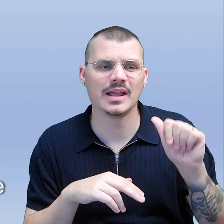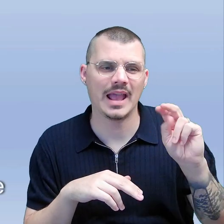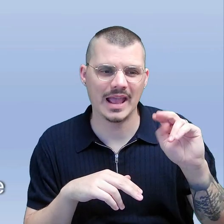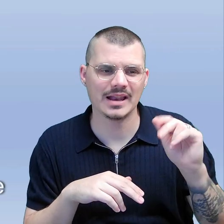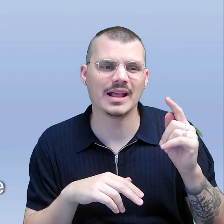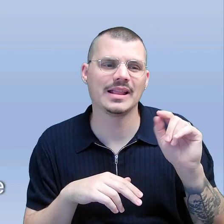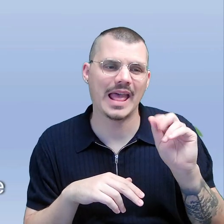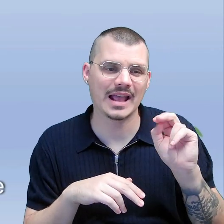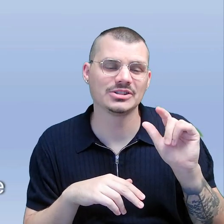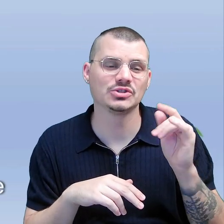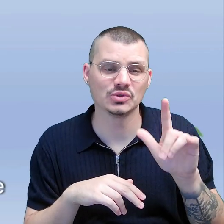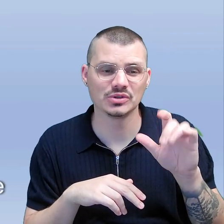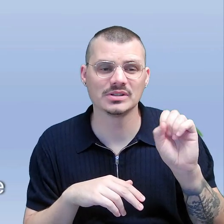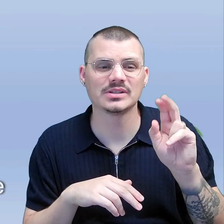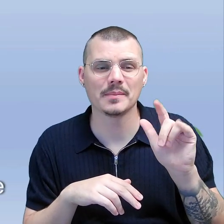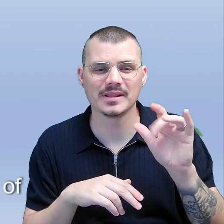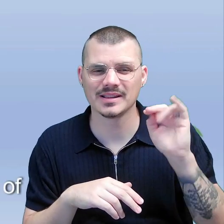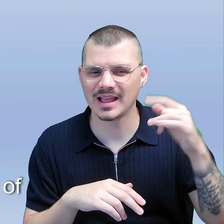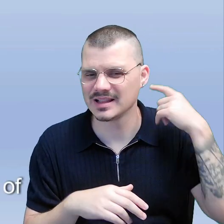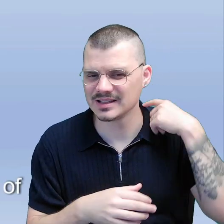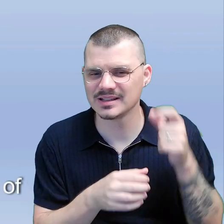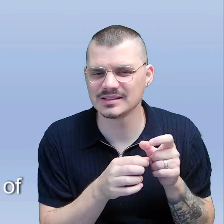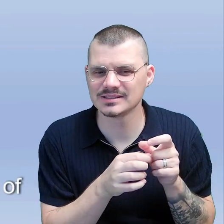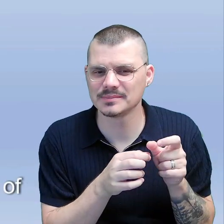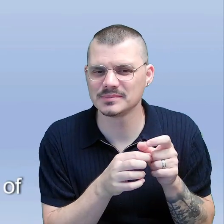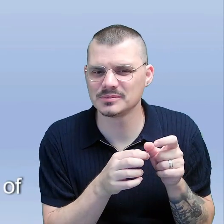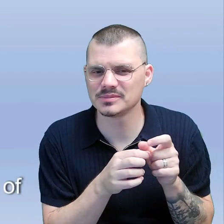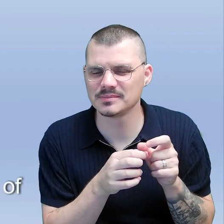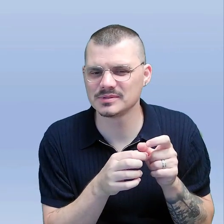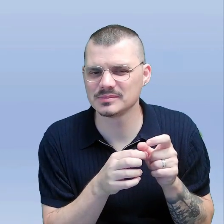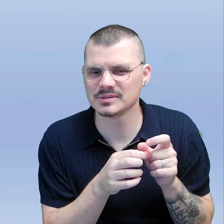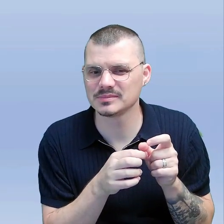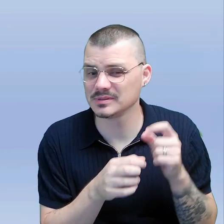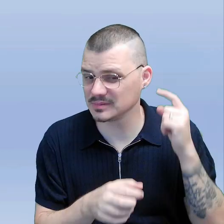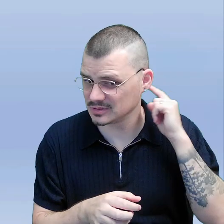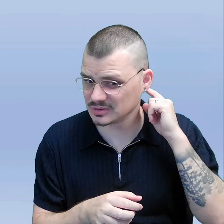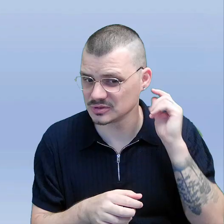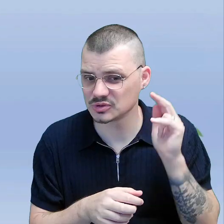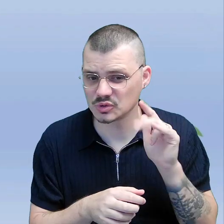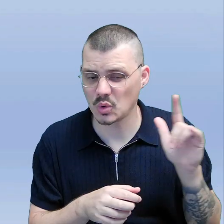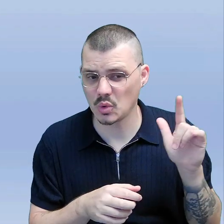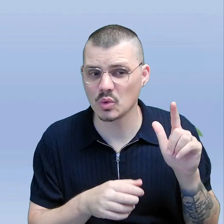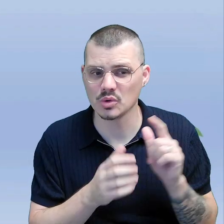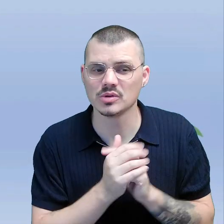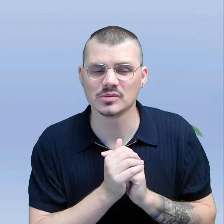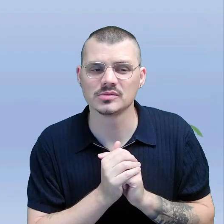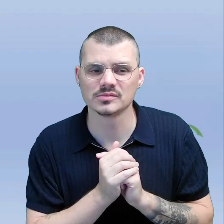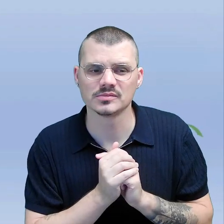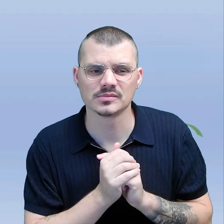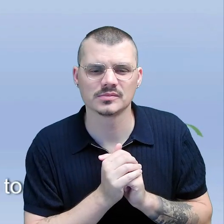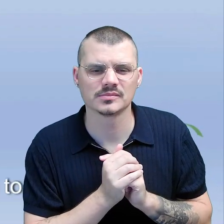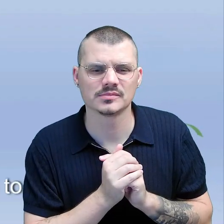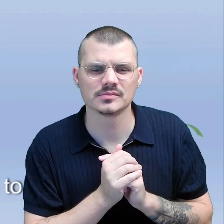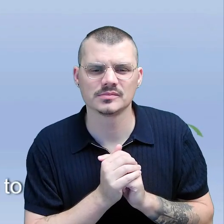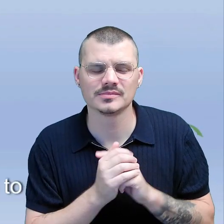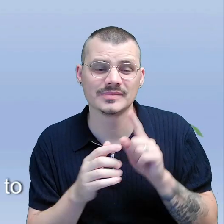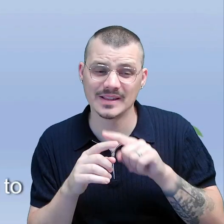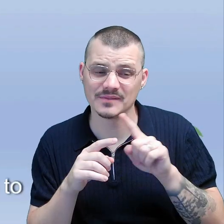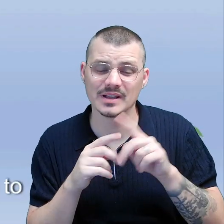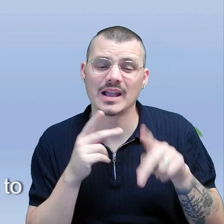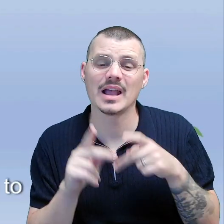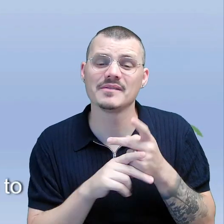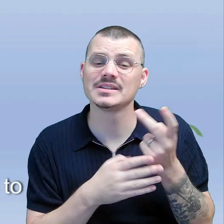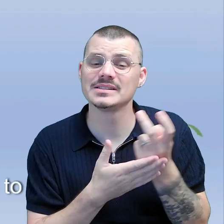Atlantoaxial subluxation, that slippage that we talked about between the base of the skull and the top of the spine. Certain types